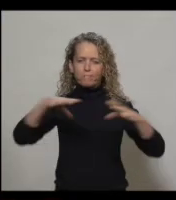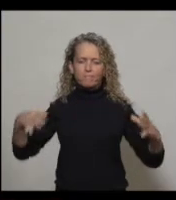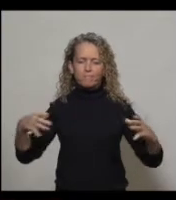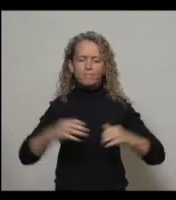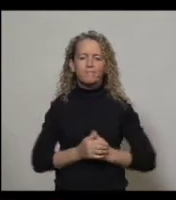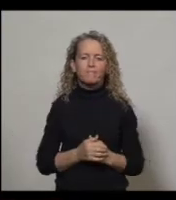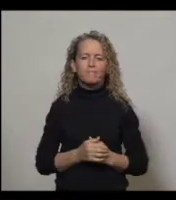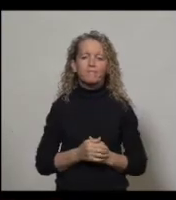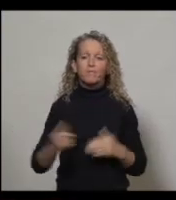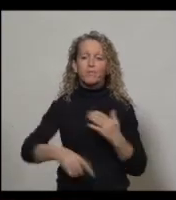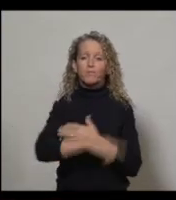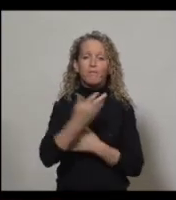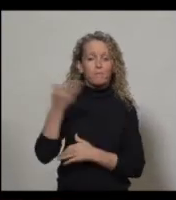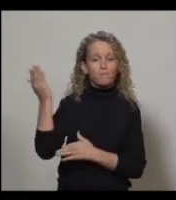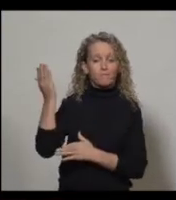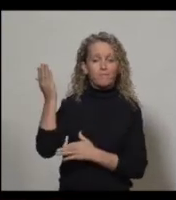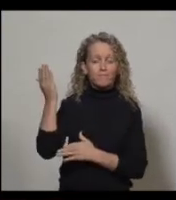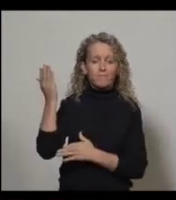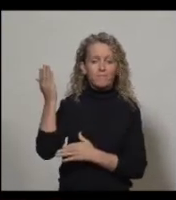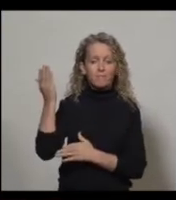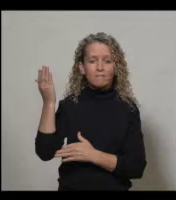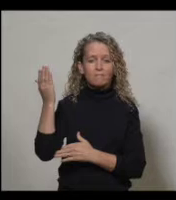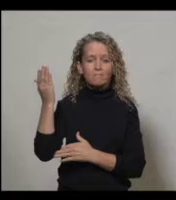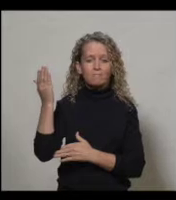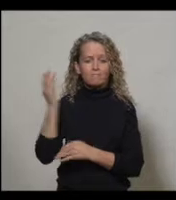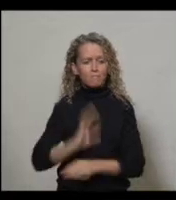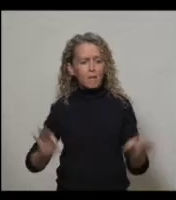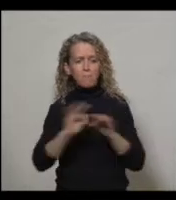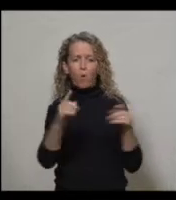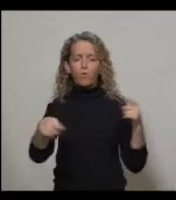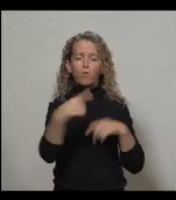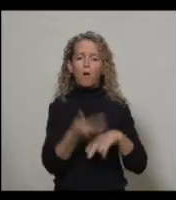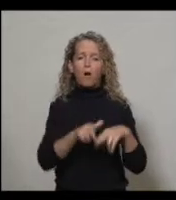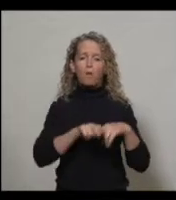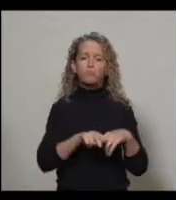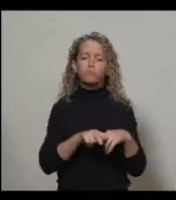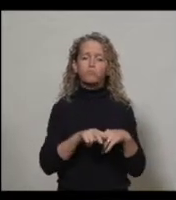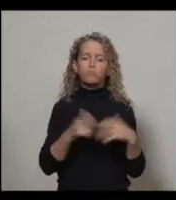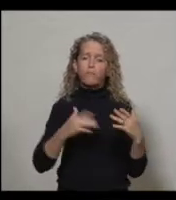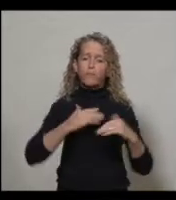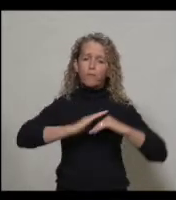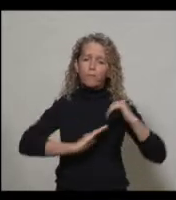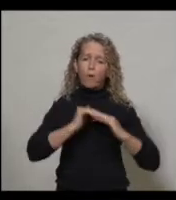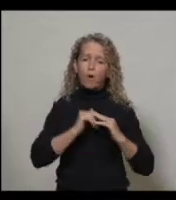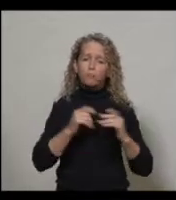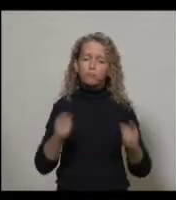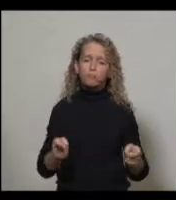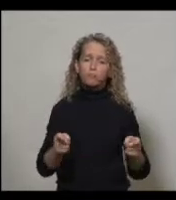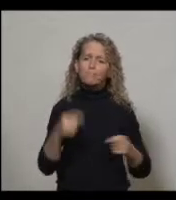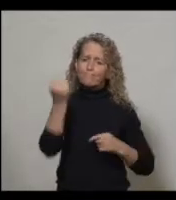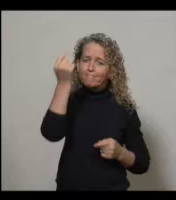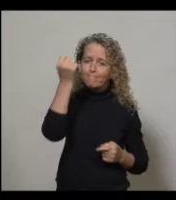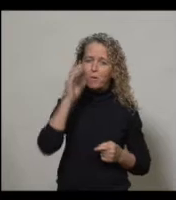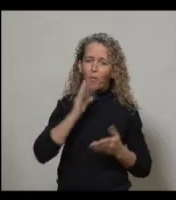As we start this presentation, please keep in mind to be comfortable, find a comfortable place. Know that we will be talking about trauma